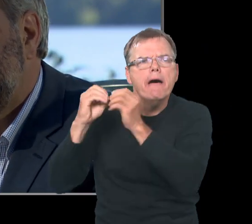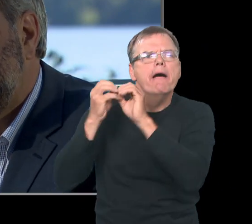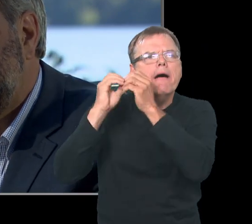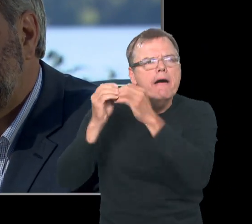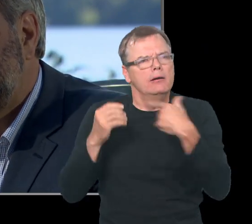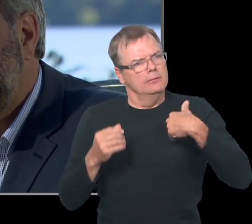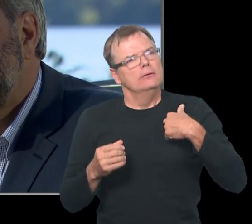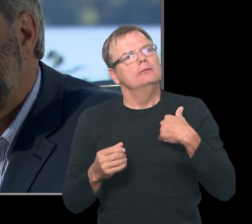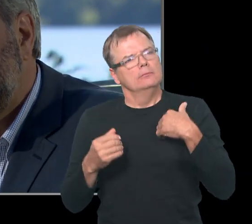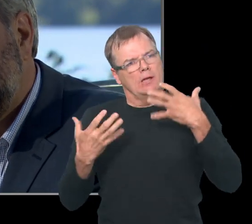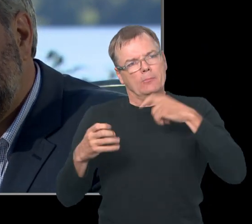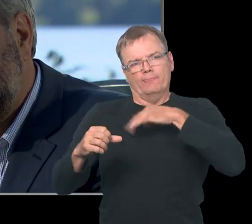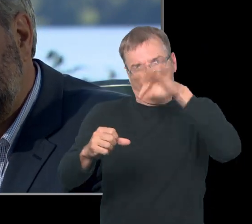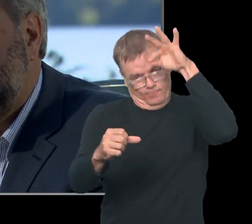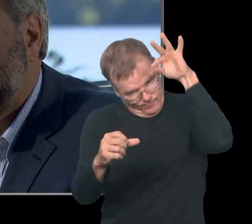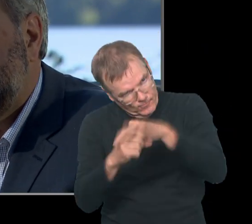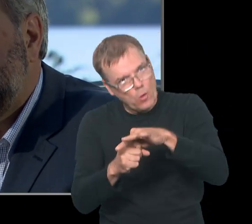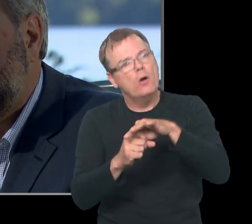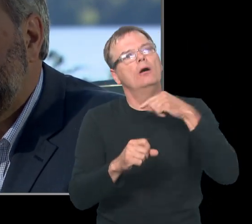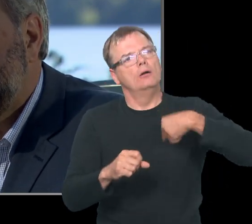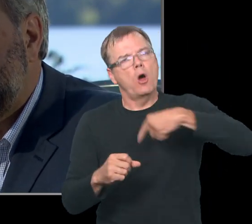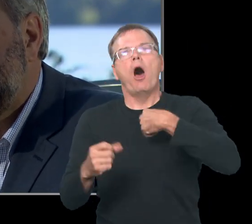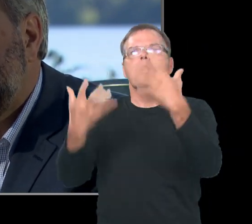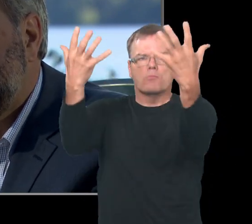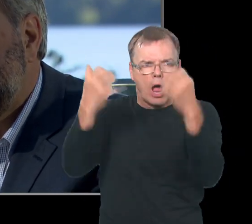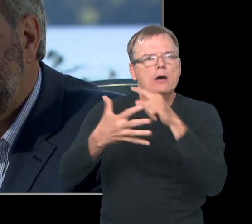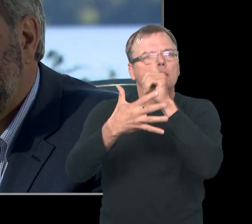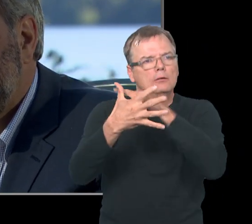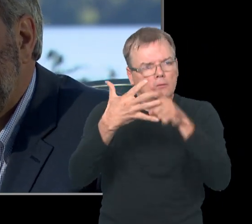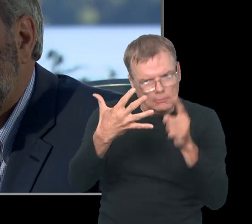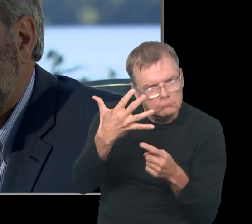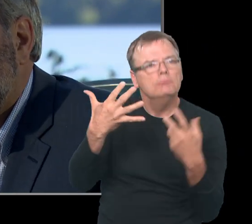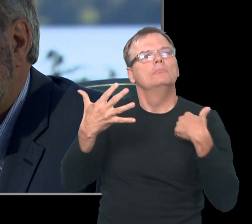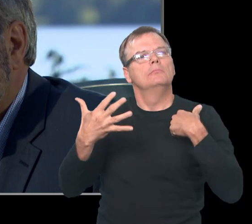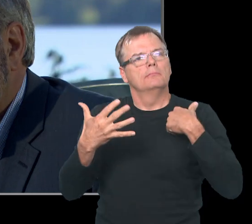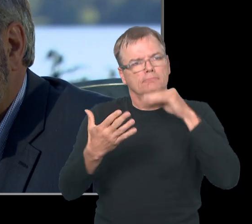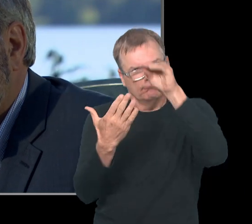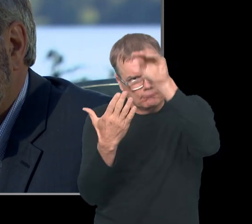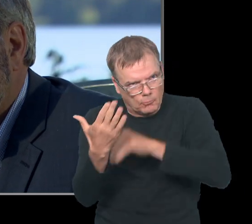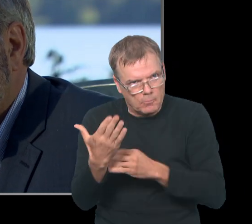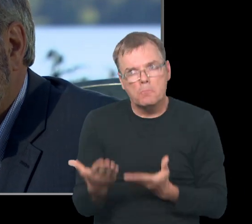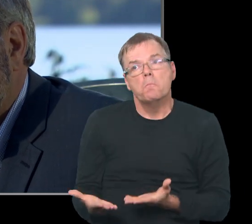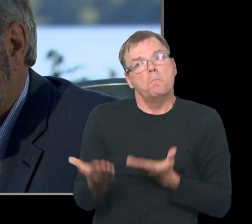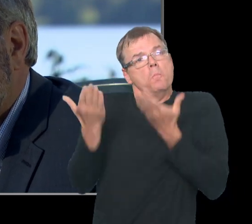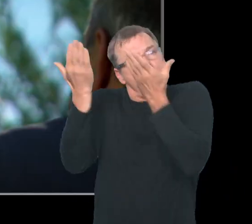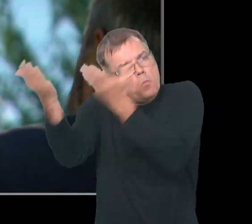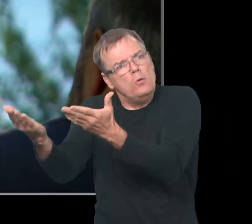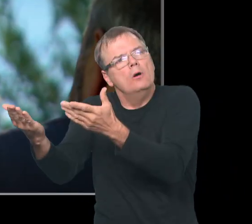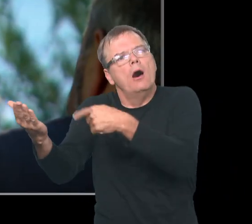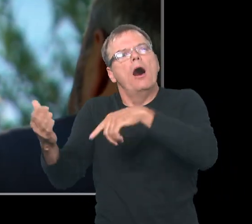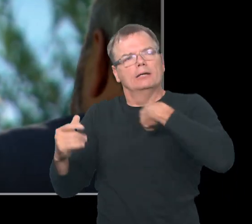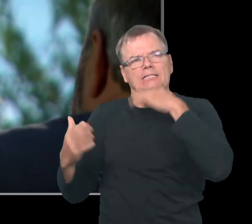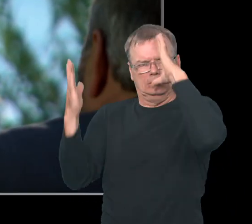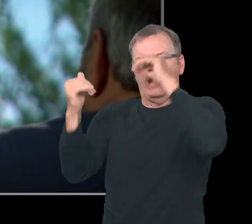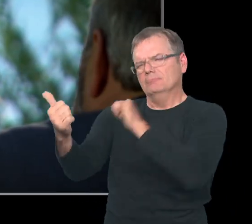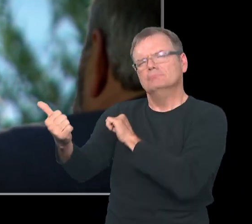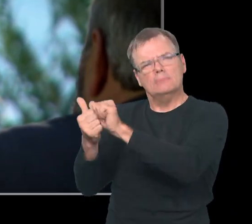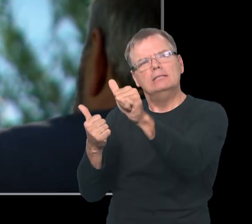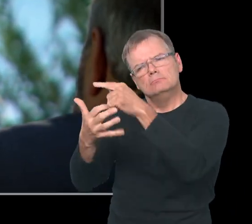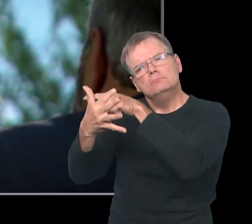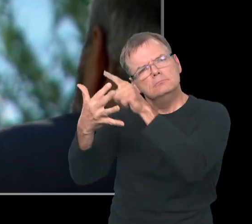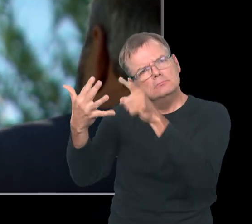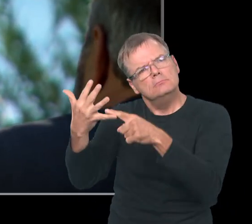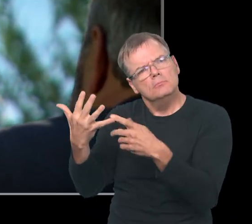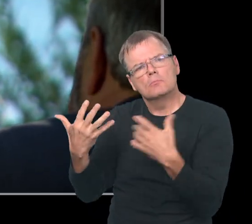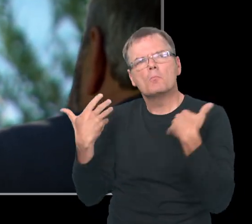they're going to be given the legislation and asked to pass it in turn so that it can be promulgated into law in the country. And you think they'll do that? I mean, there have